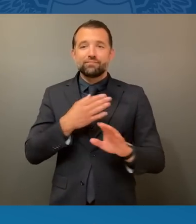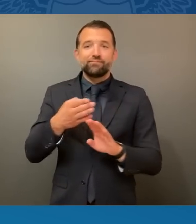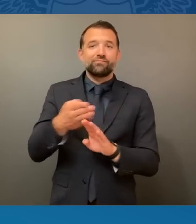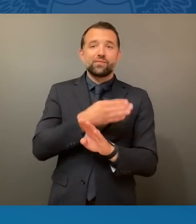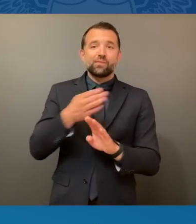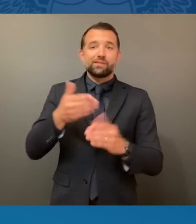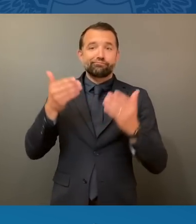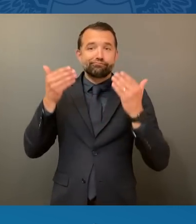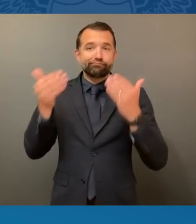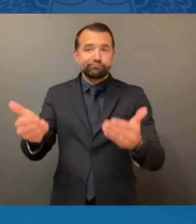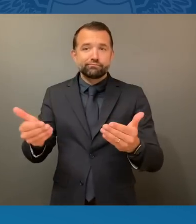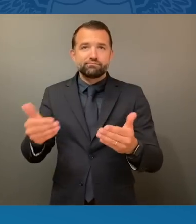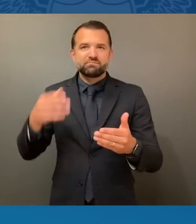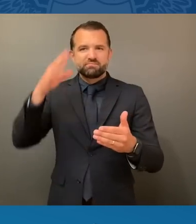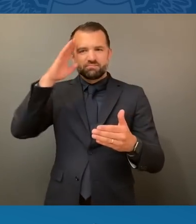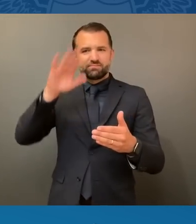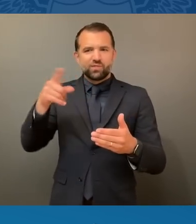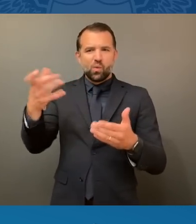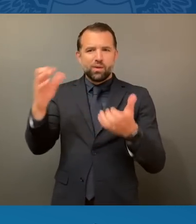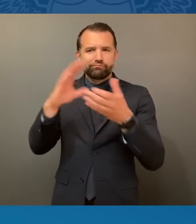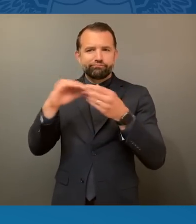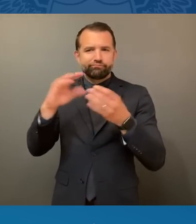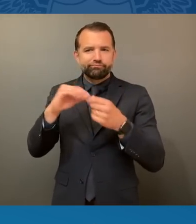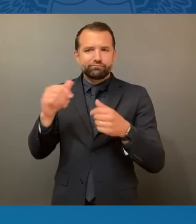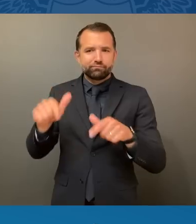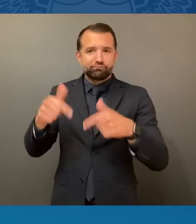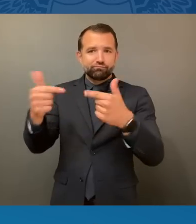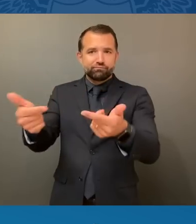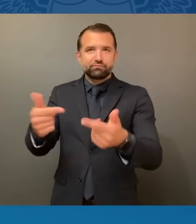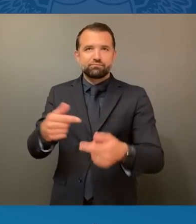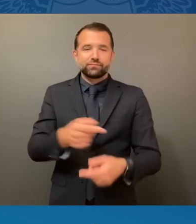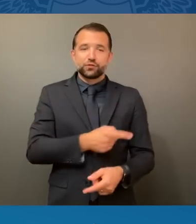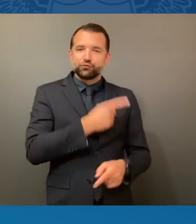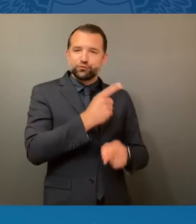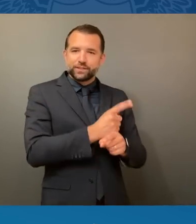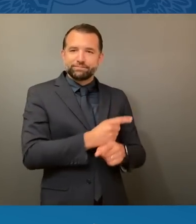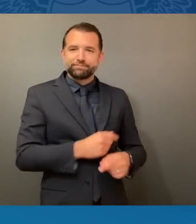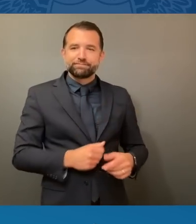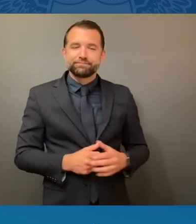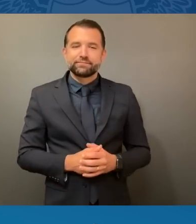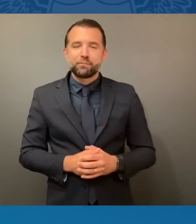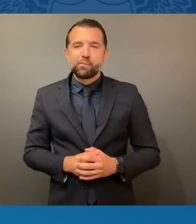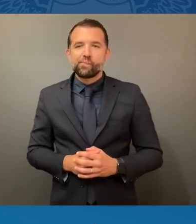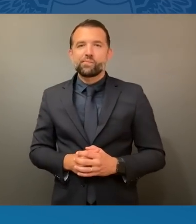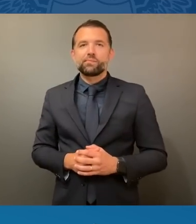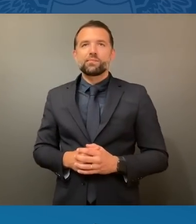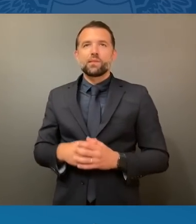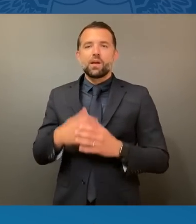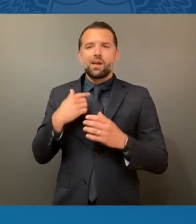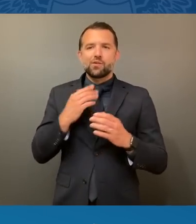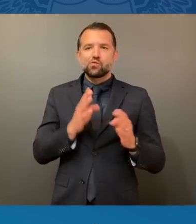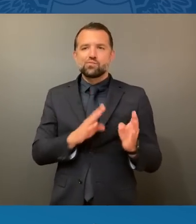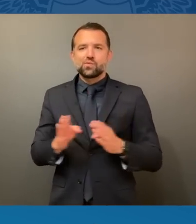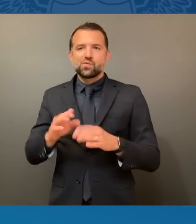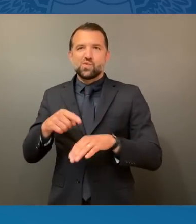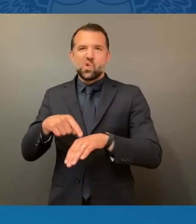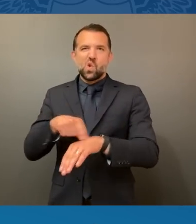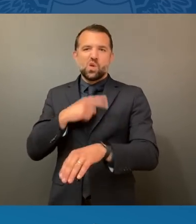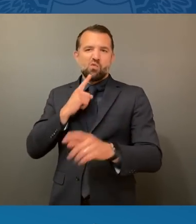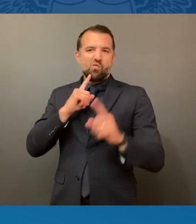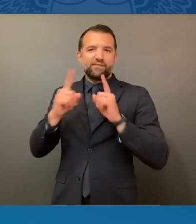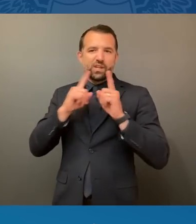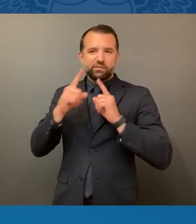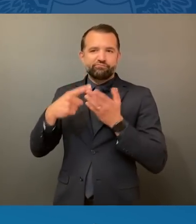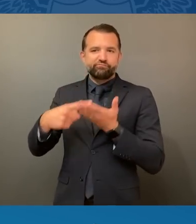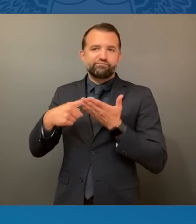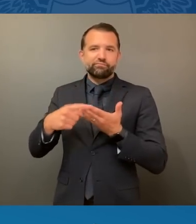like to say, so let me turn it over to you. Tashonda, I prepared to have a very long conversation with you about many other matters,